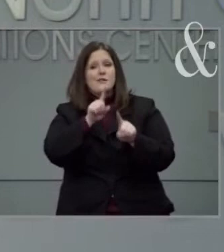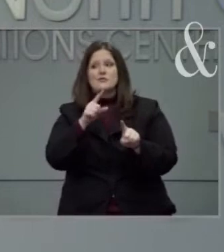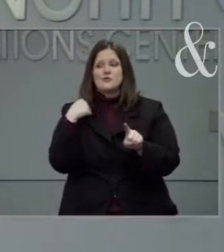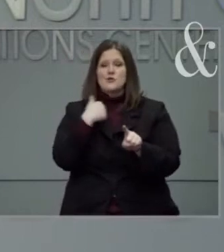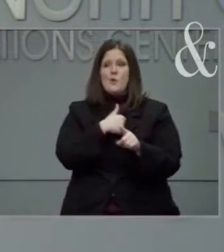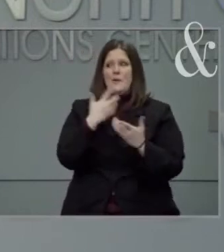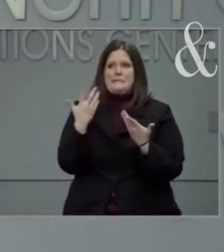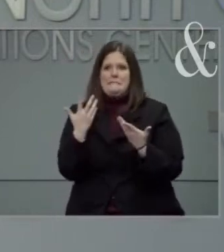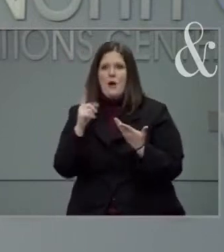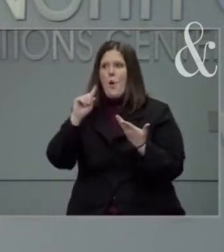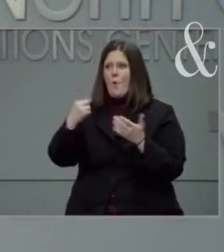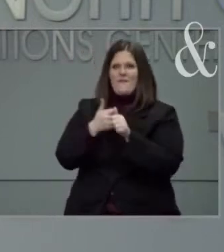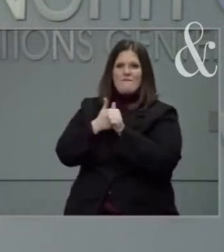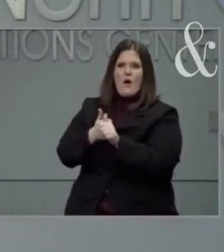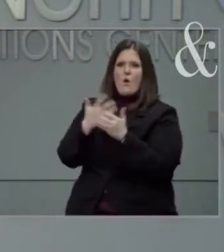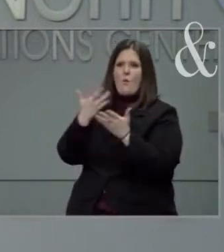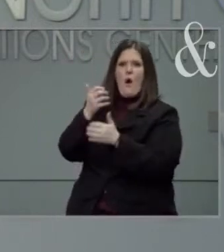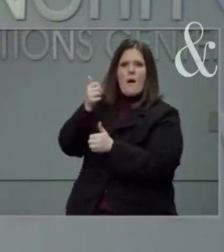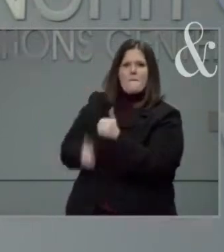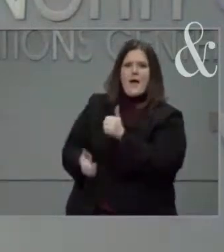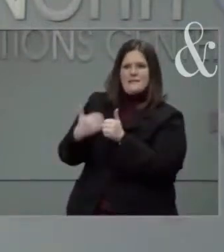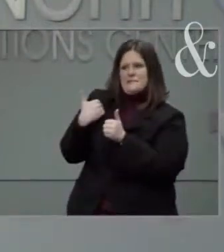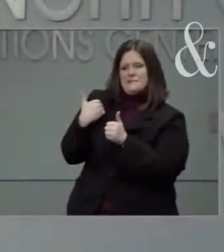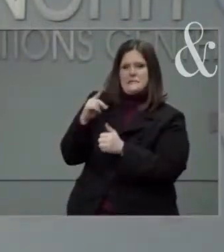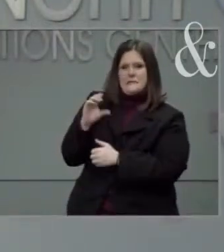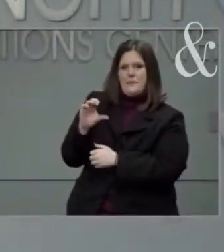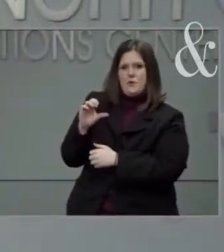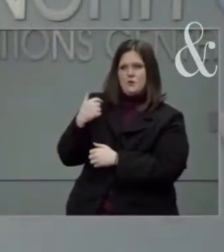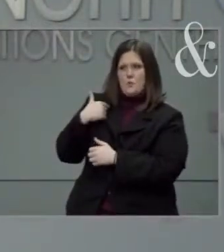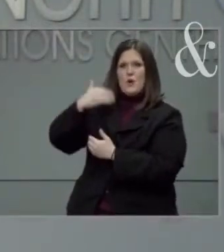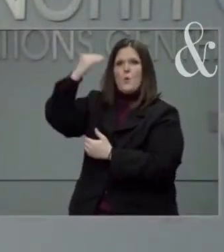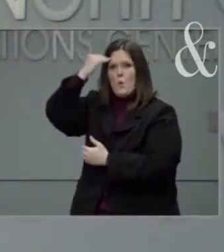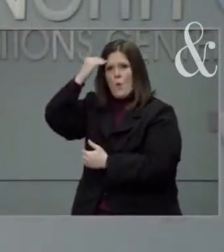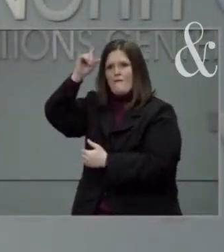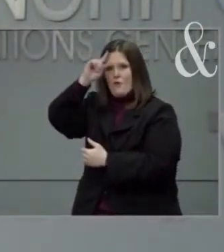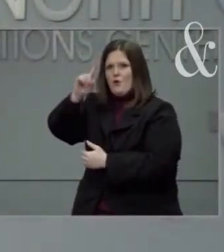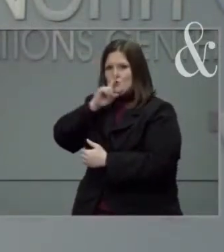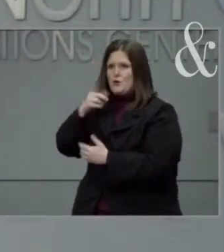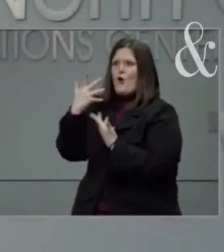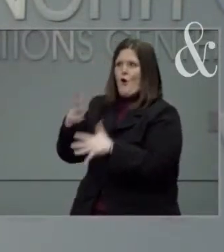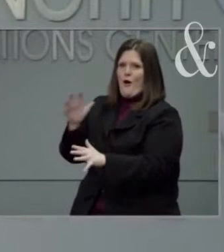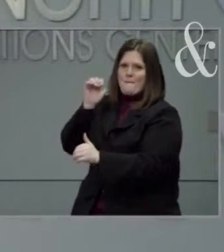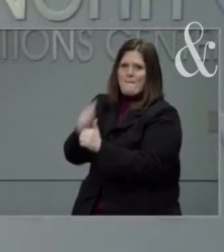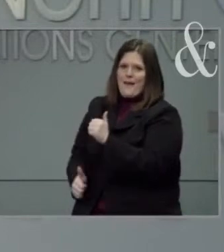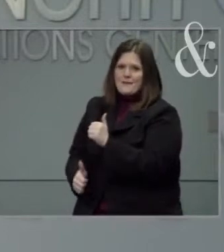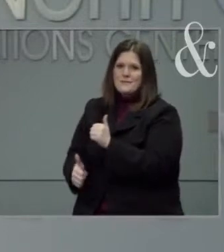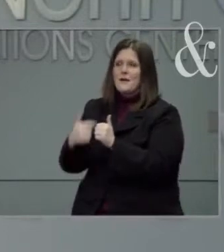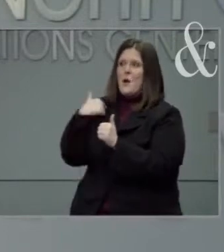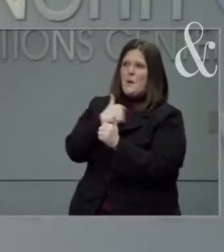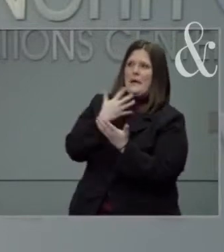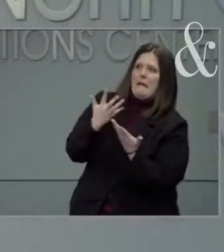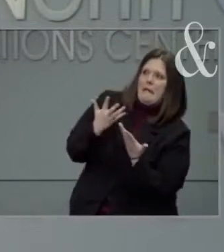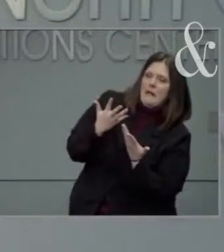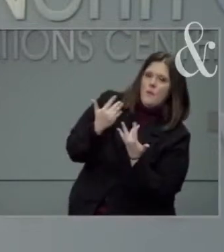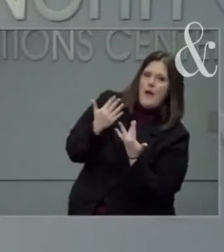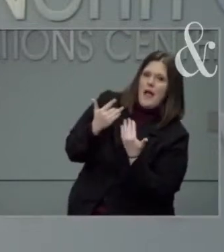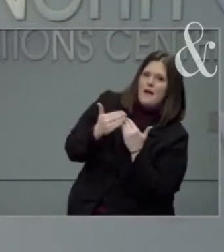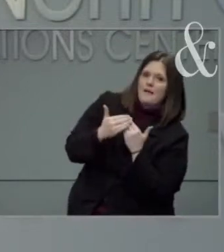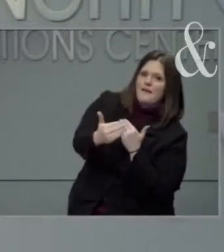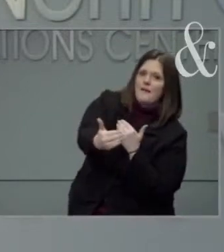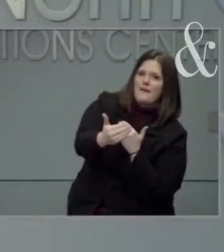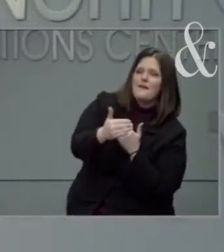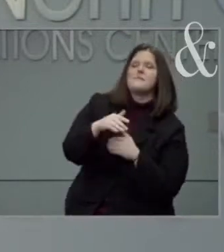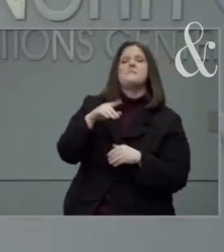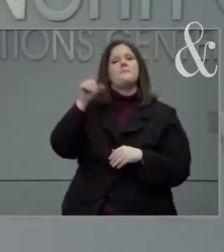in December. Obviously, we're keeping a close eye on the next stimulus proposal that was presented